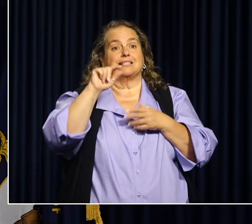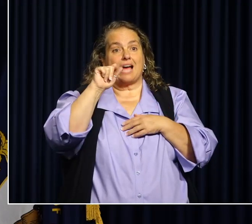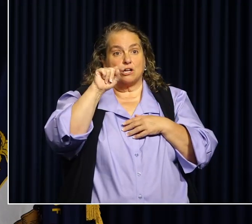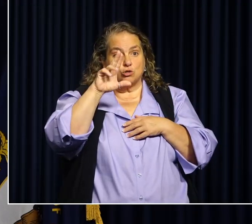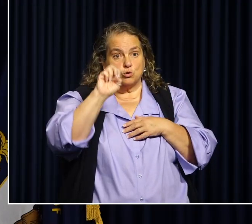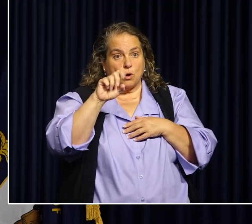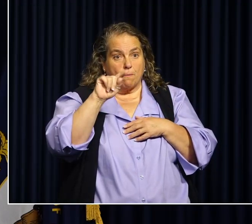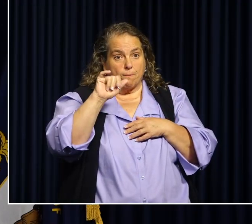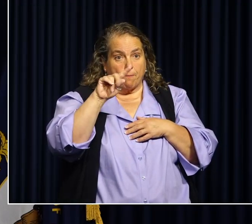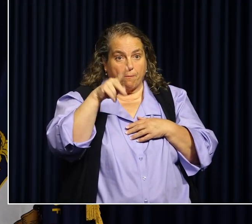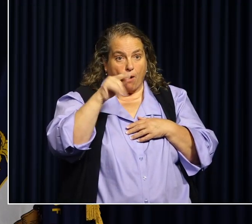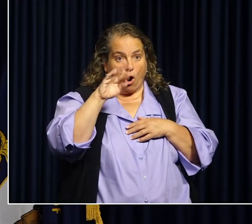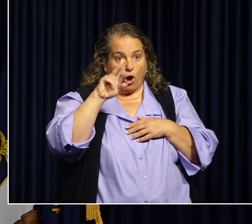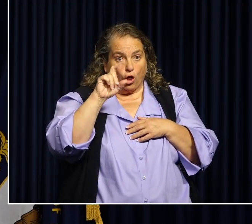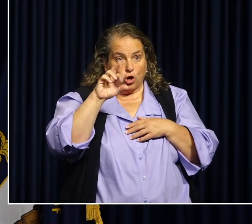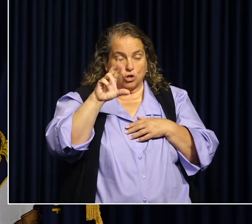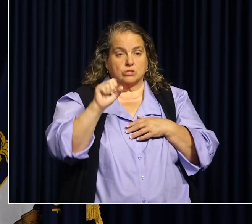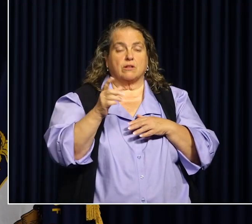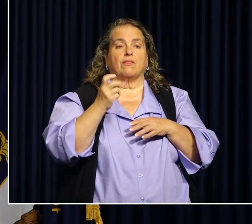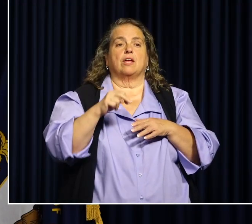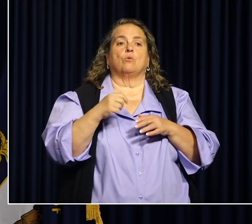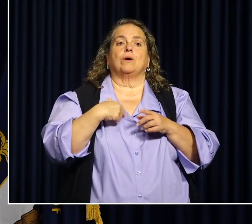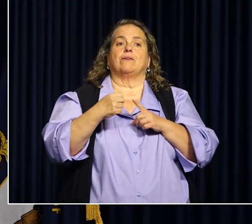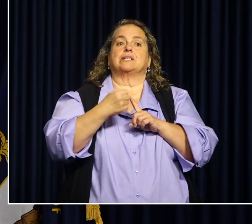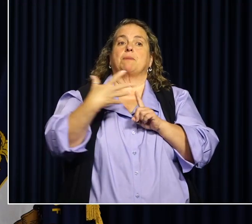also expanding our list of June 1st